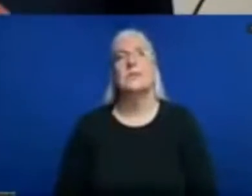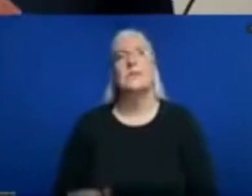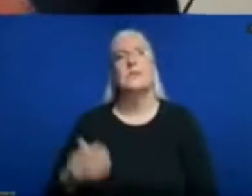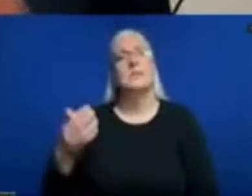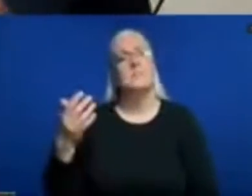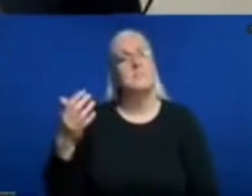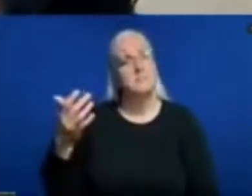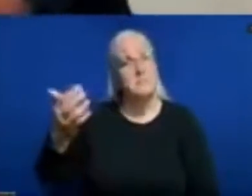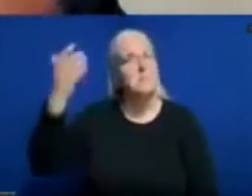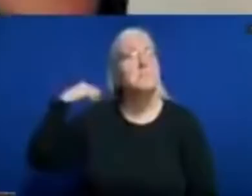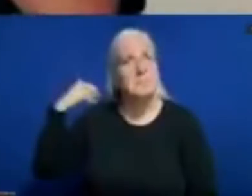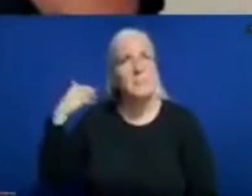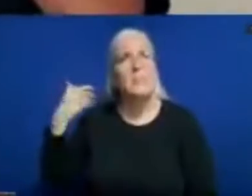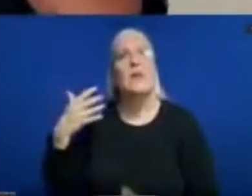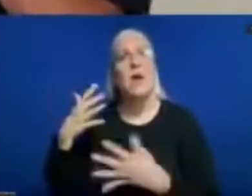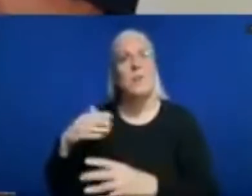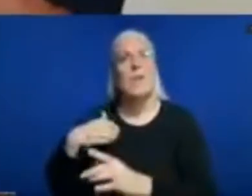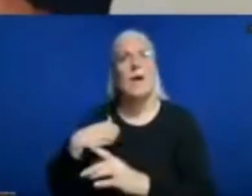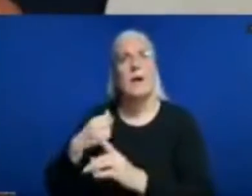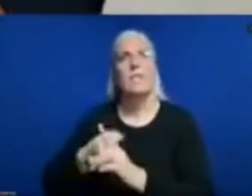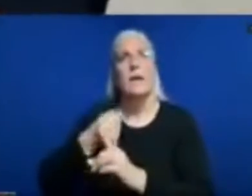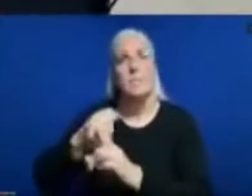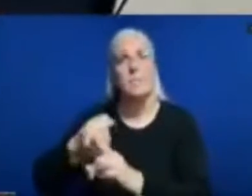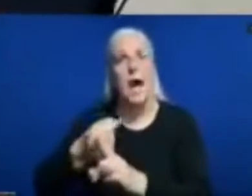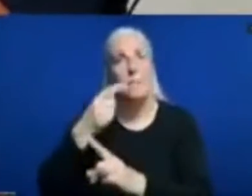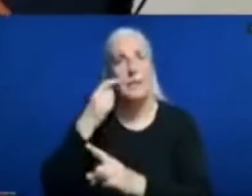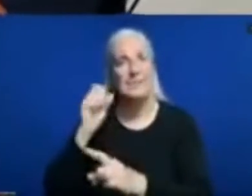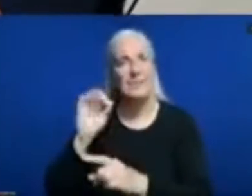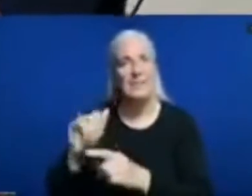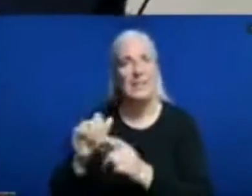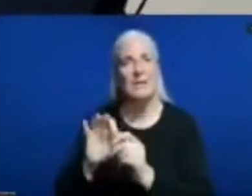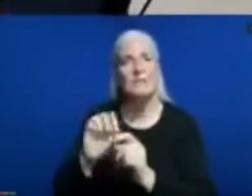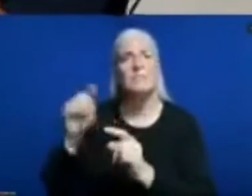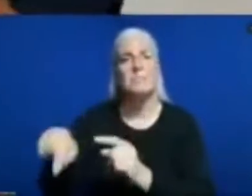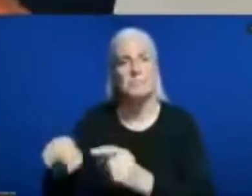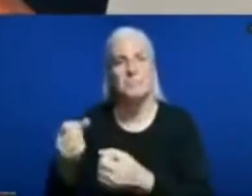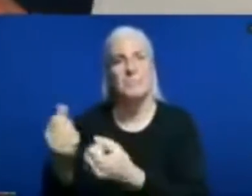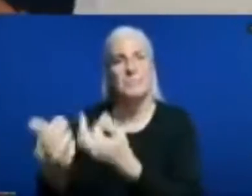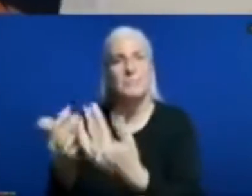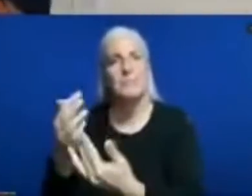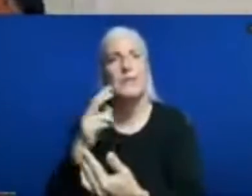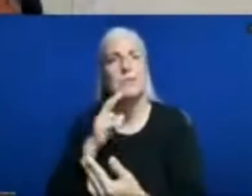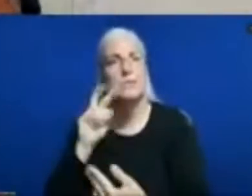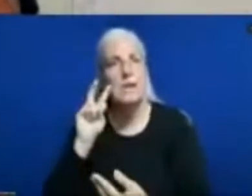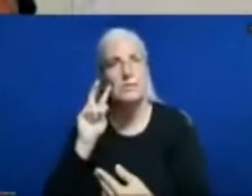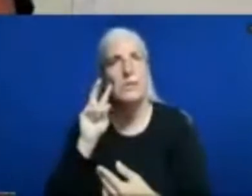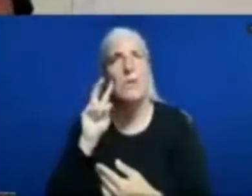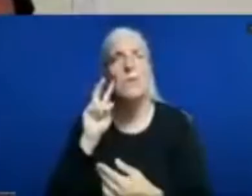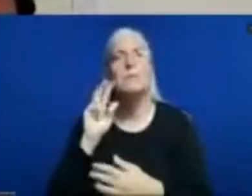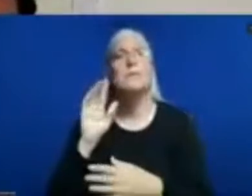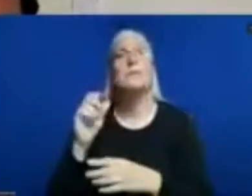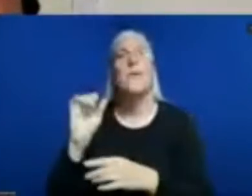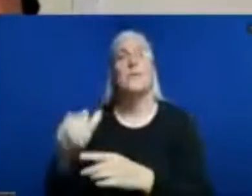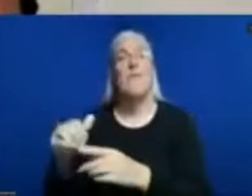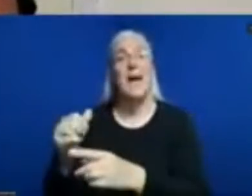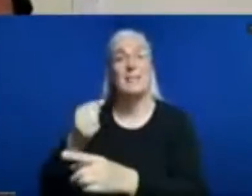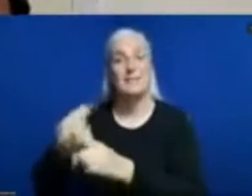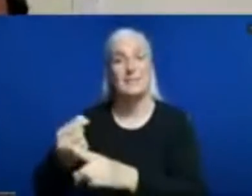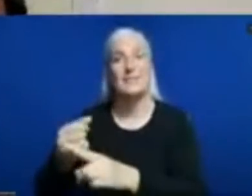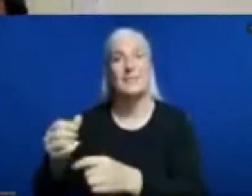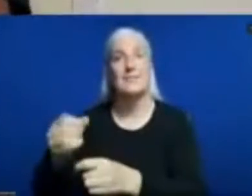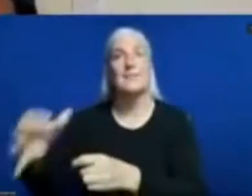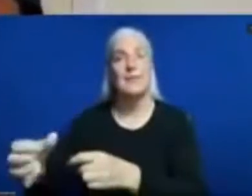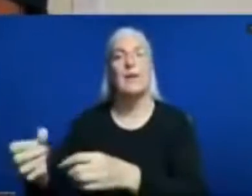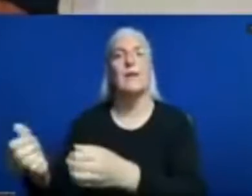the erratic fire behavior that we experienced that burned to 395 and across 395 did result in some